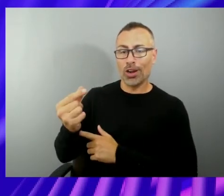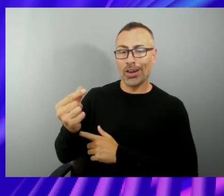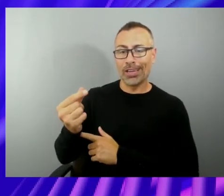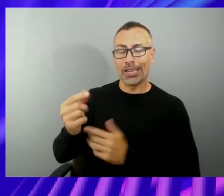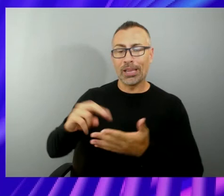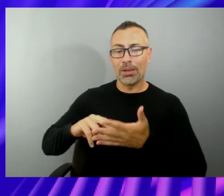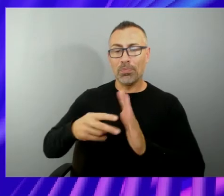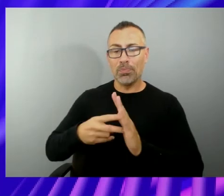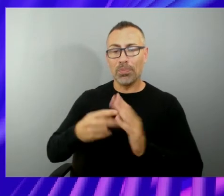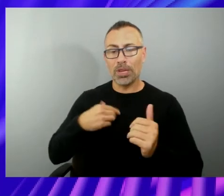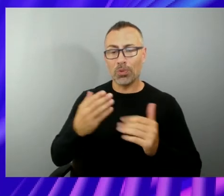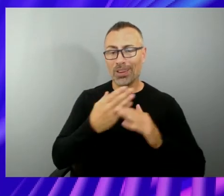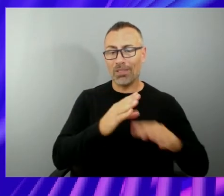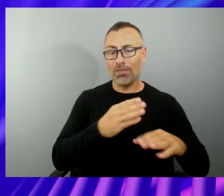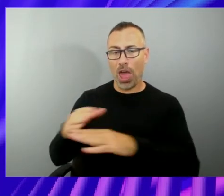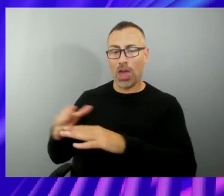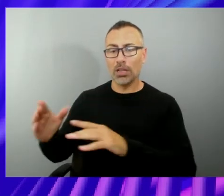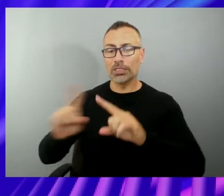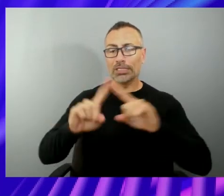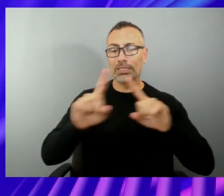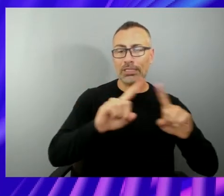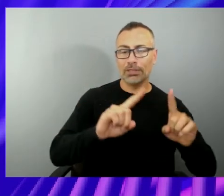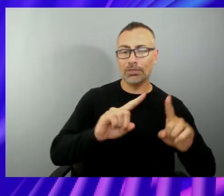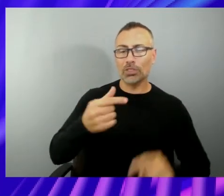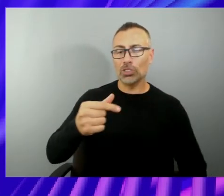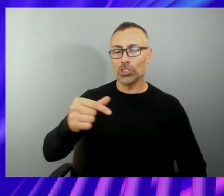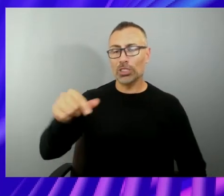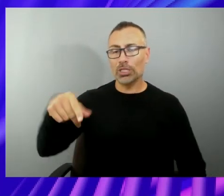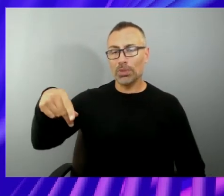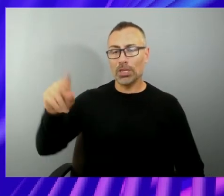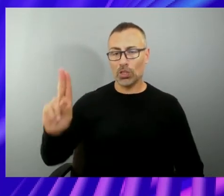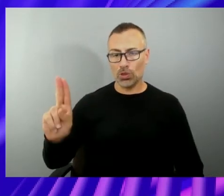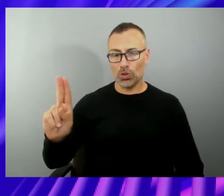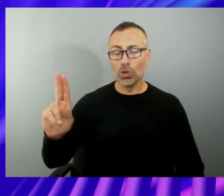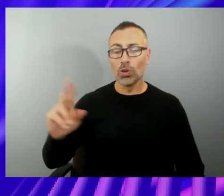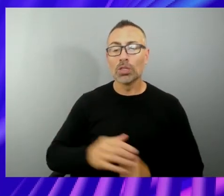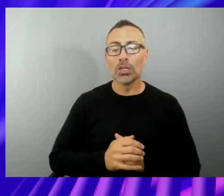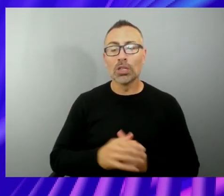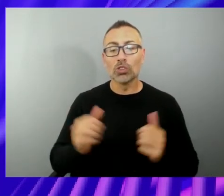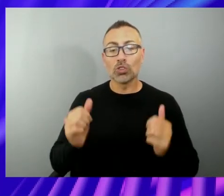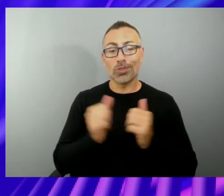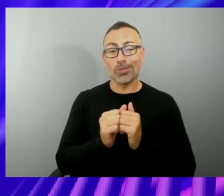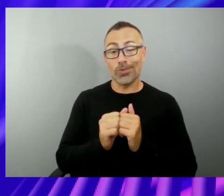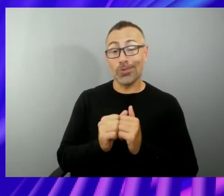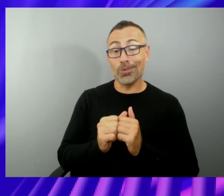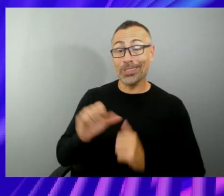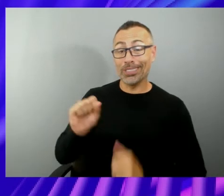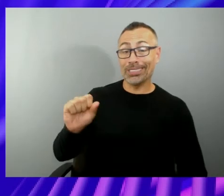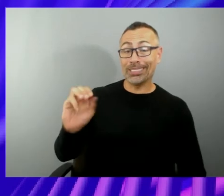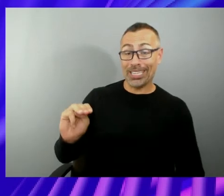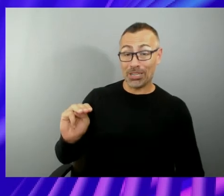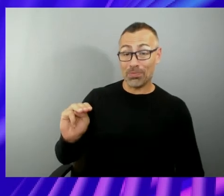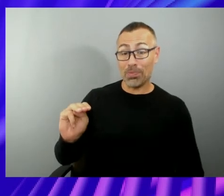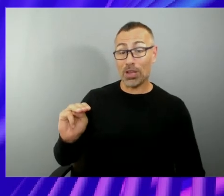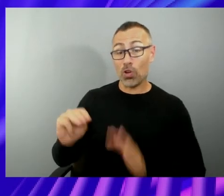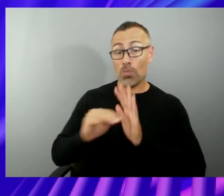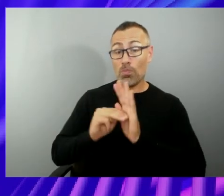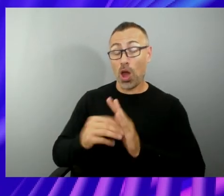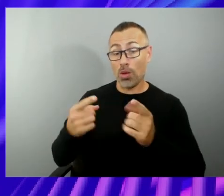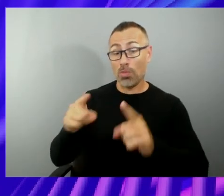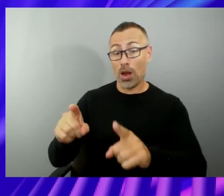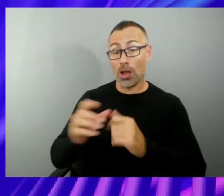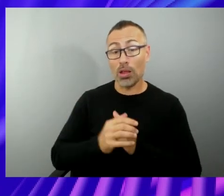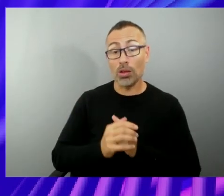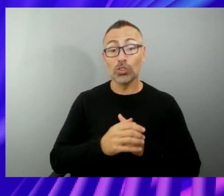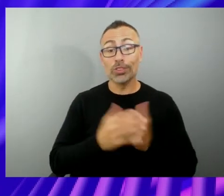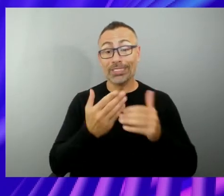into different GPUs. So with SageMaker model parallel, you're dividing the model. You also have